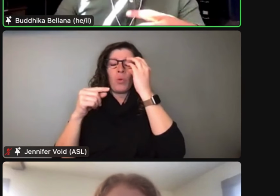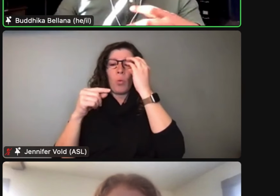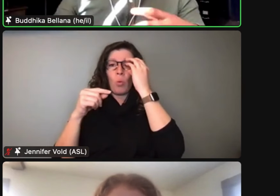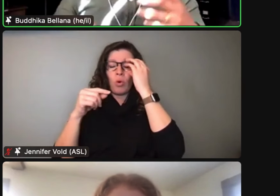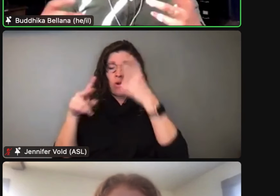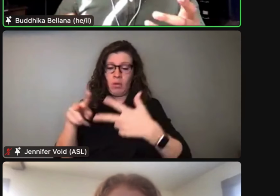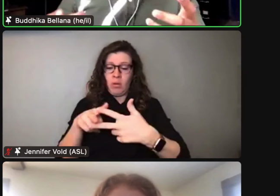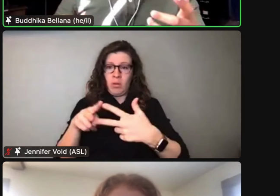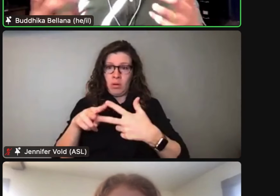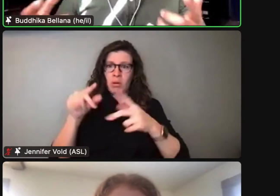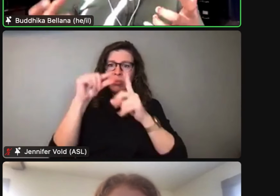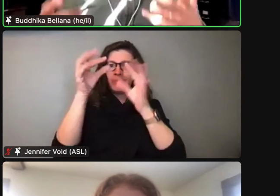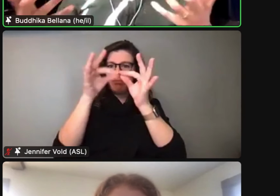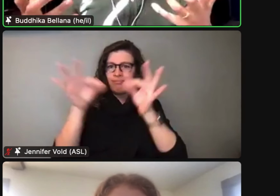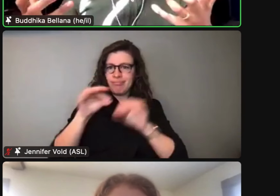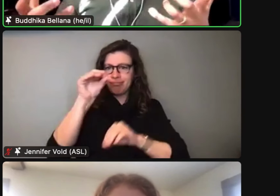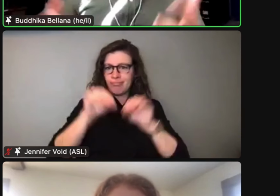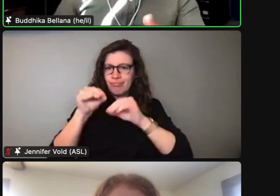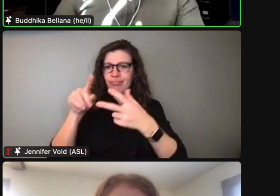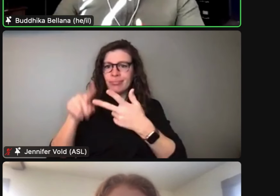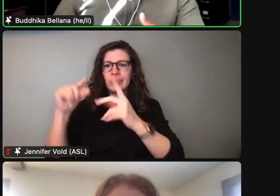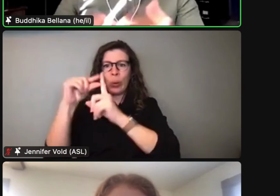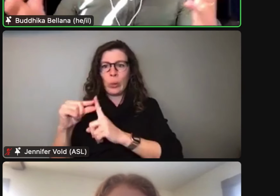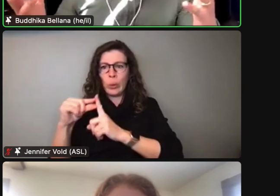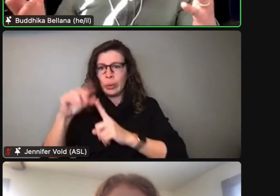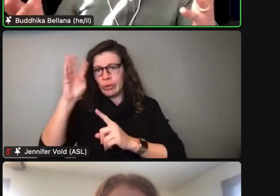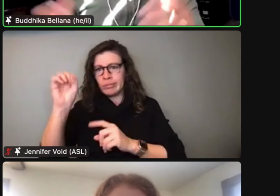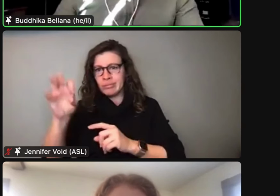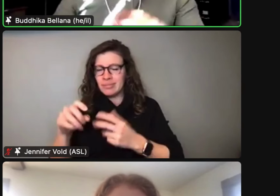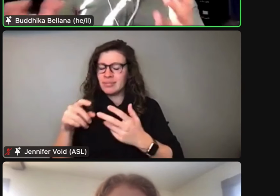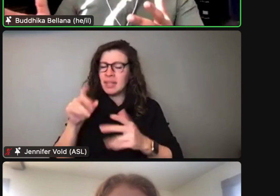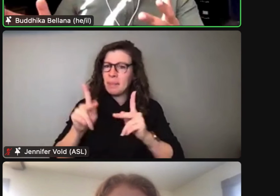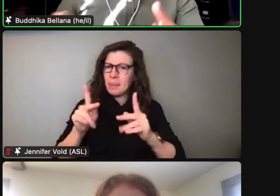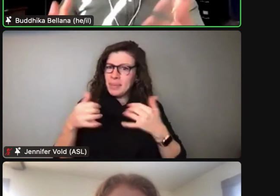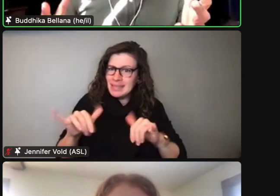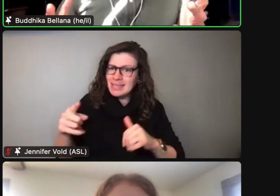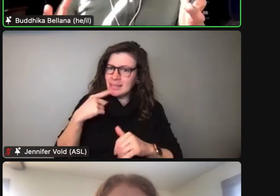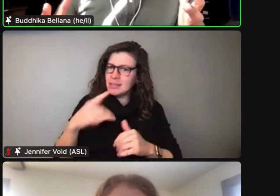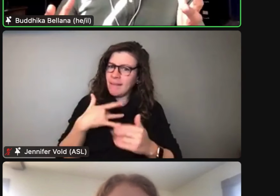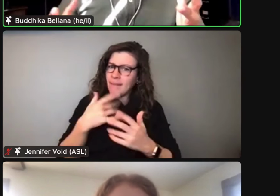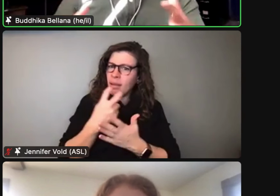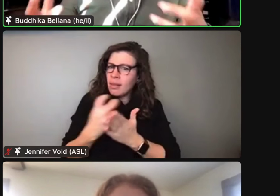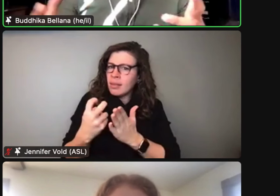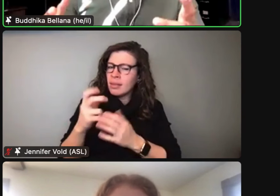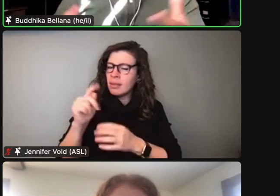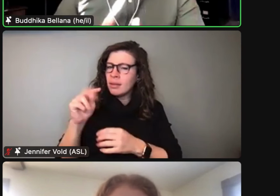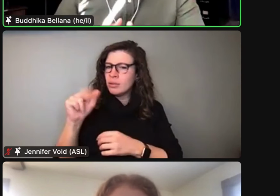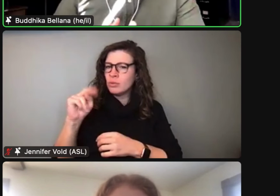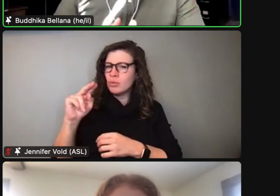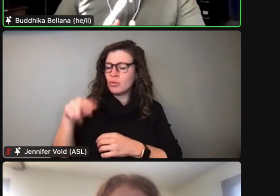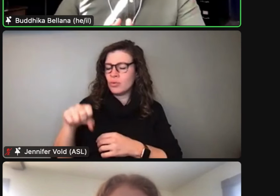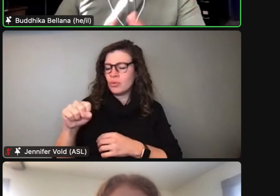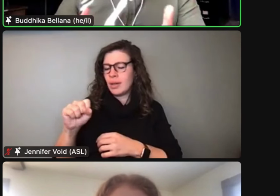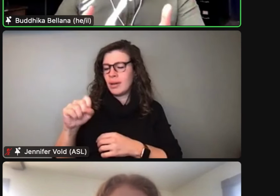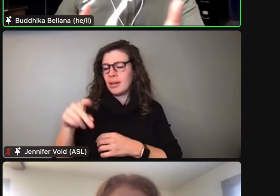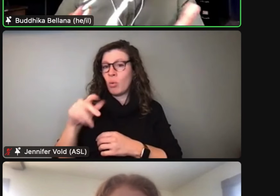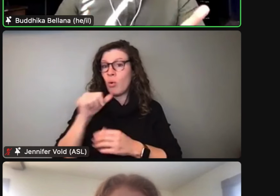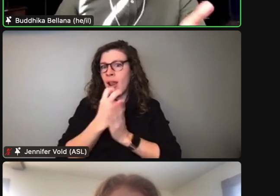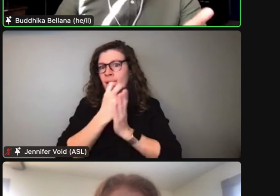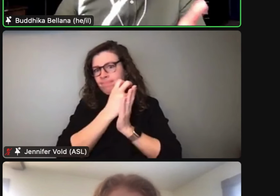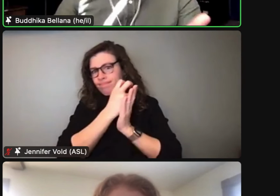scrambled condition, participants were able to feel transported by the task or into the story, even though it didn't necessarily